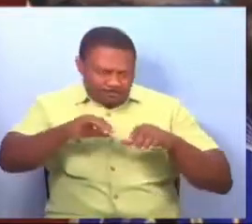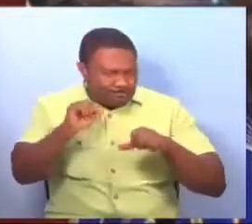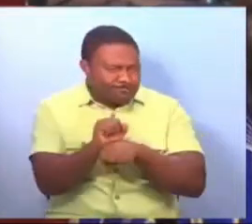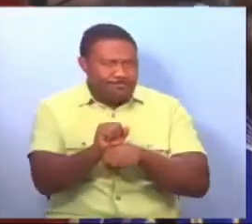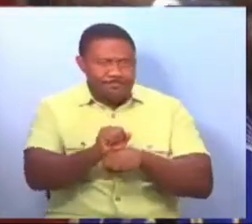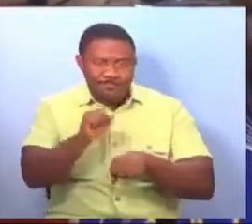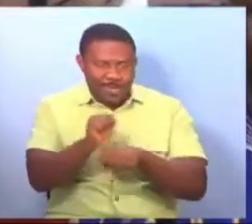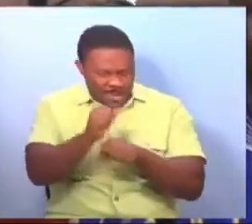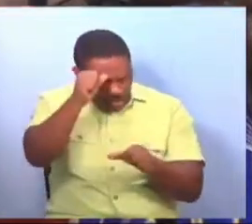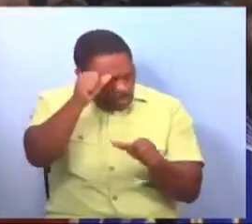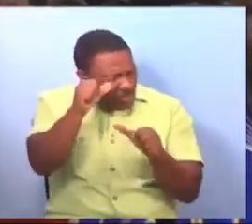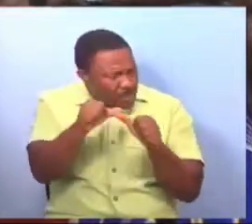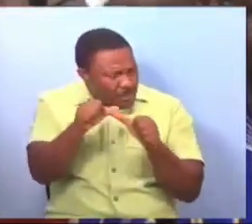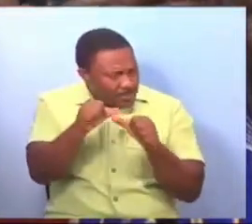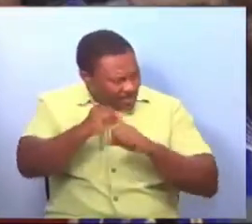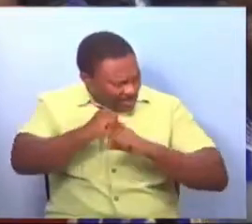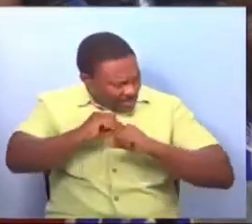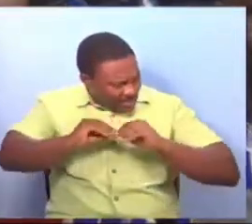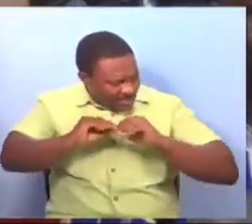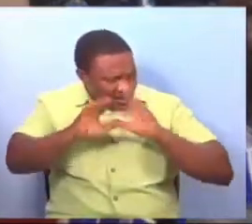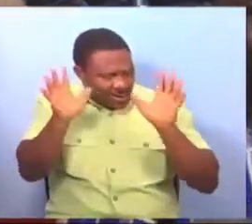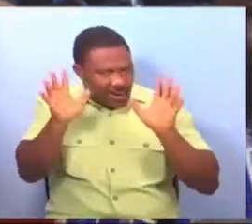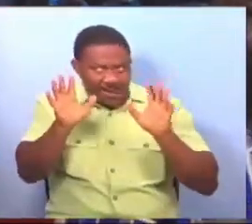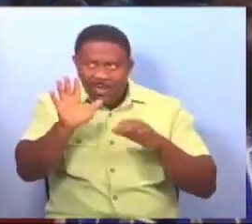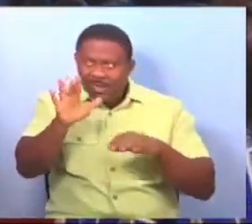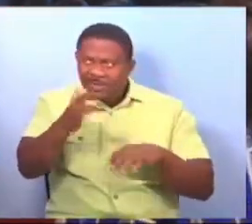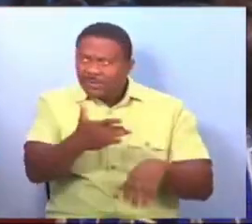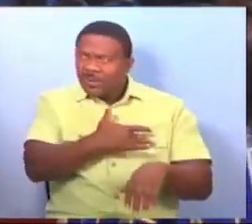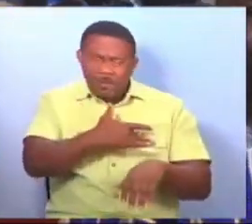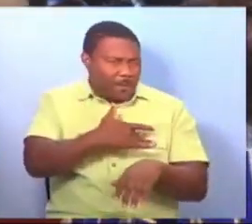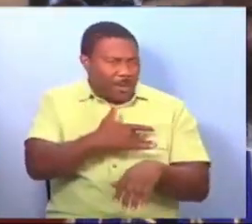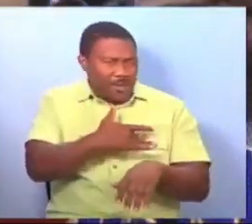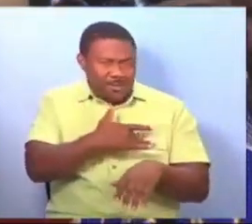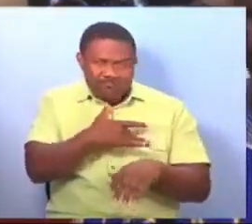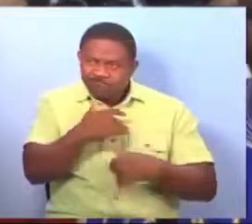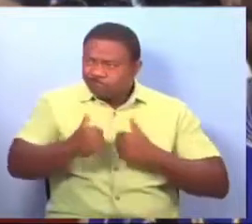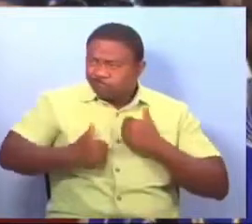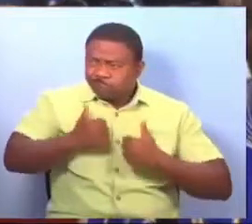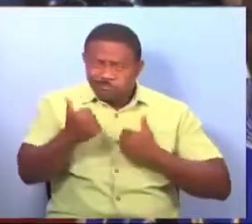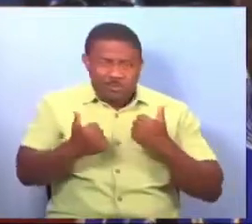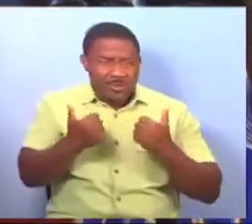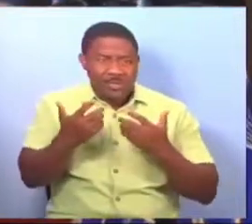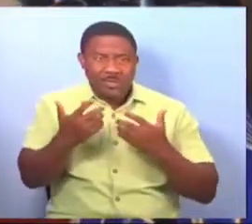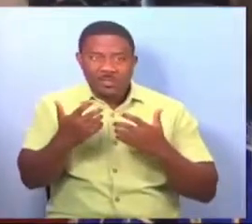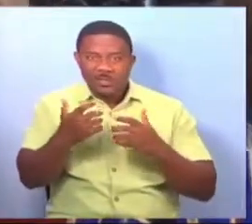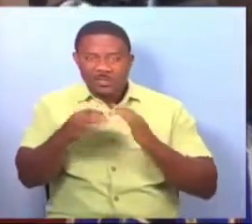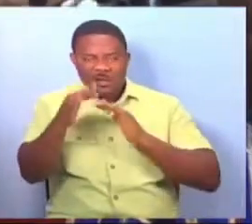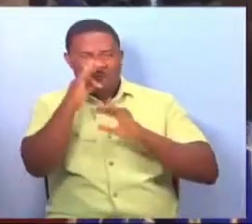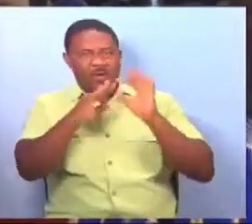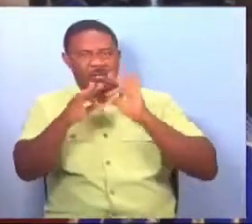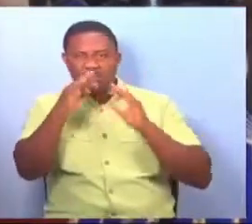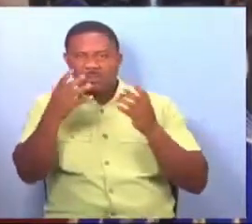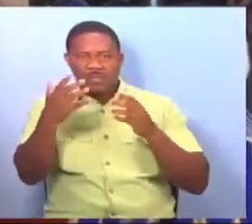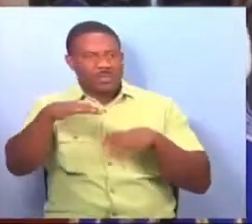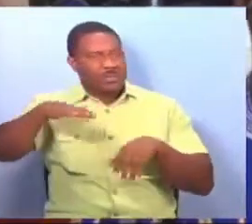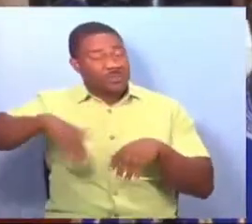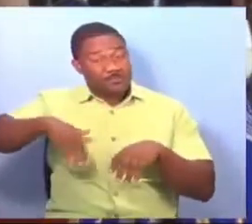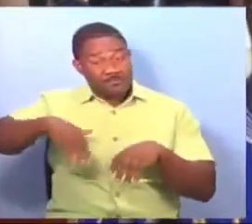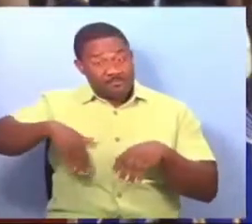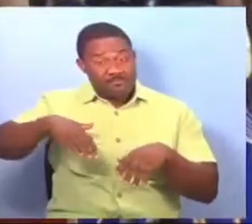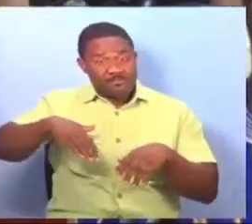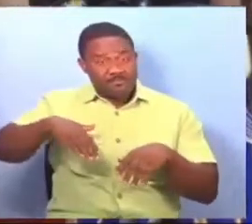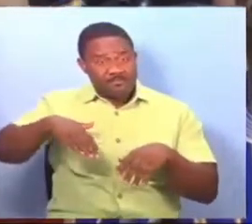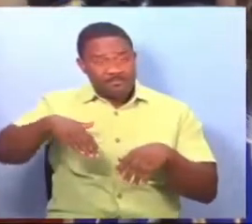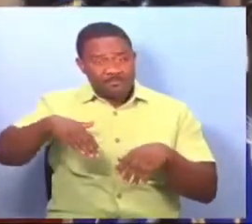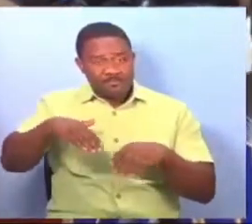vividly recollect his passion and frustration leading to the delays. In fact, the